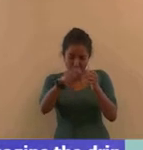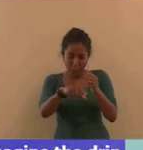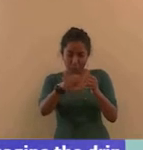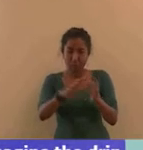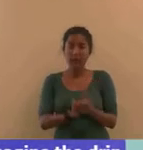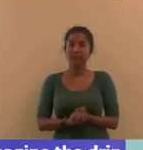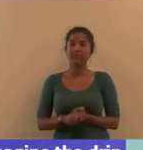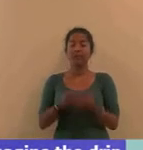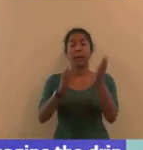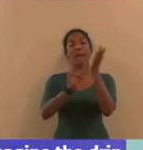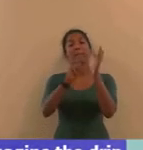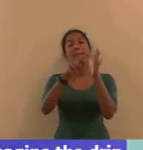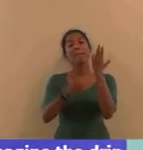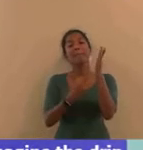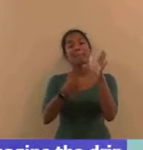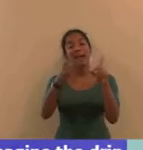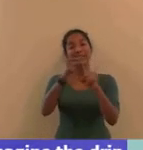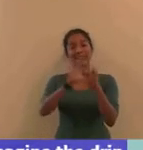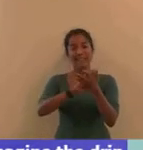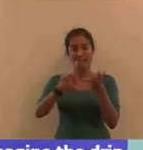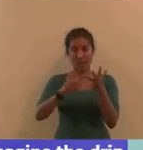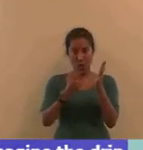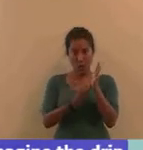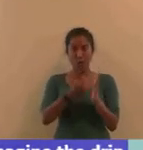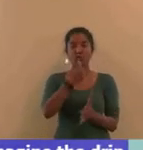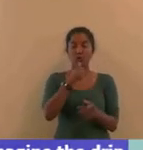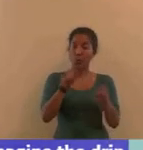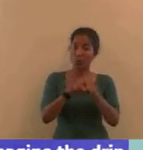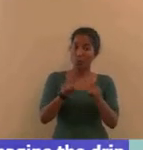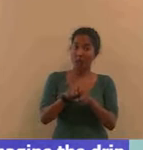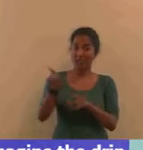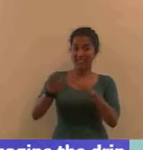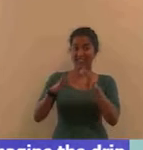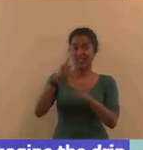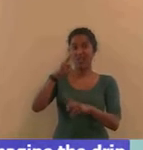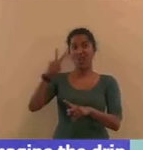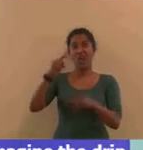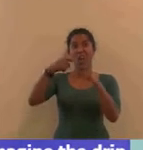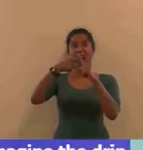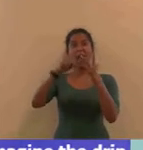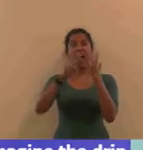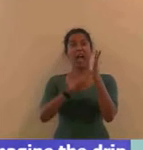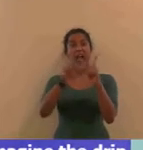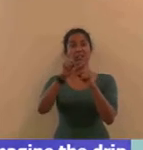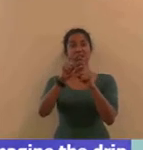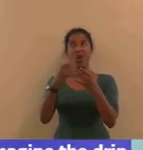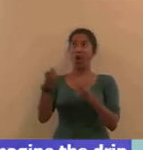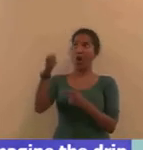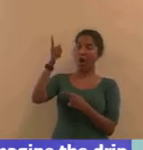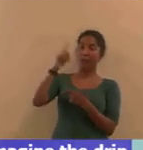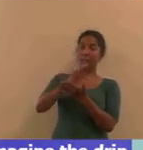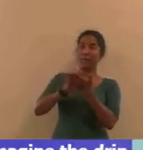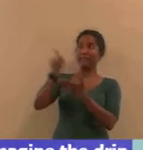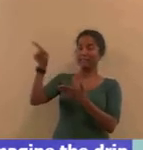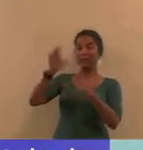A metaphor is also used, comparing the water to a kindly God. This highlights how much the water is a blessing to the people.